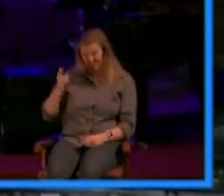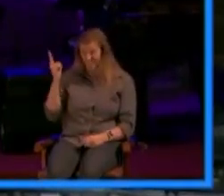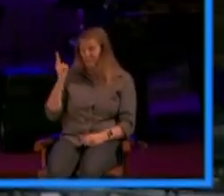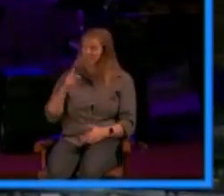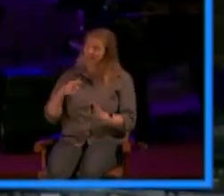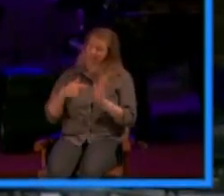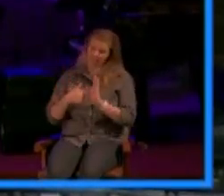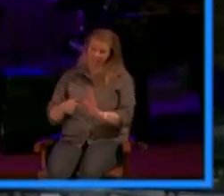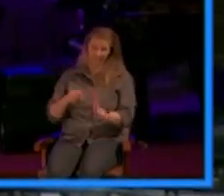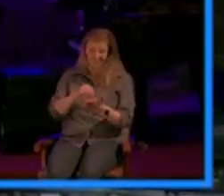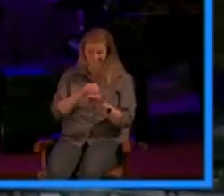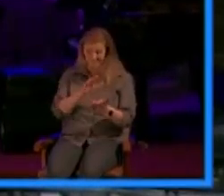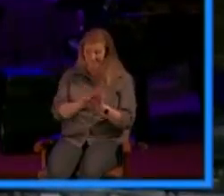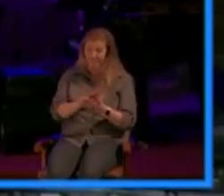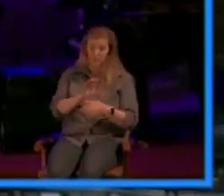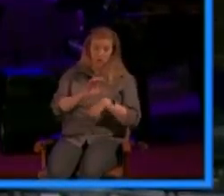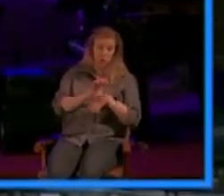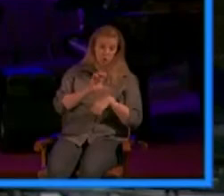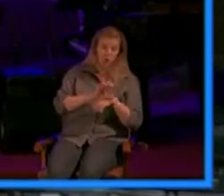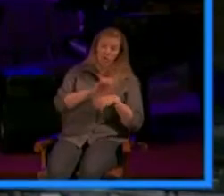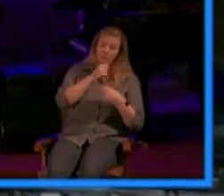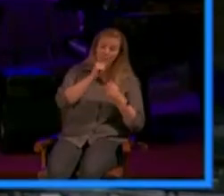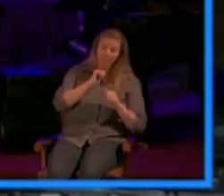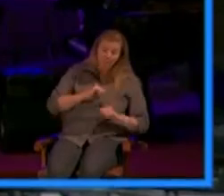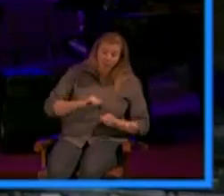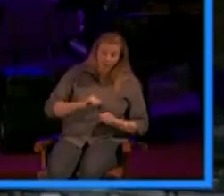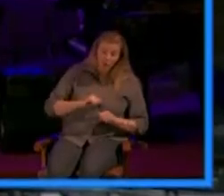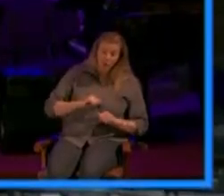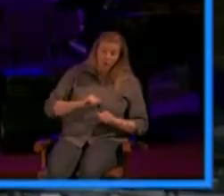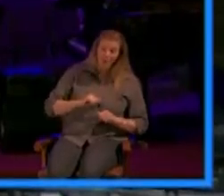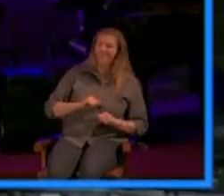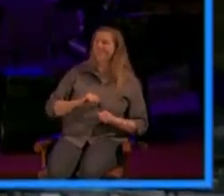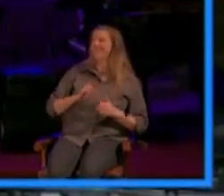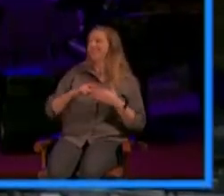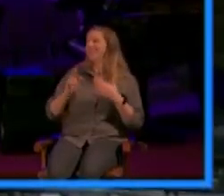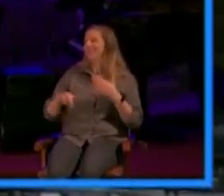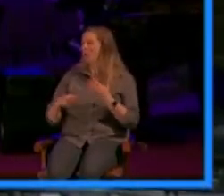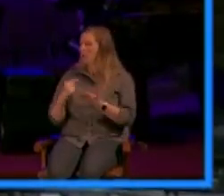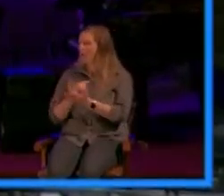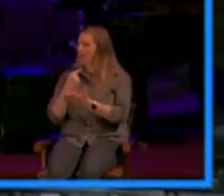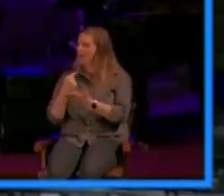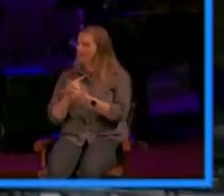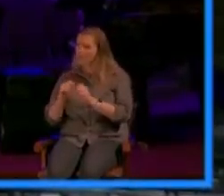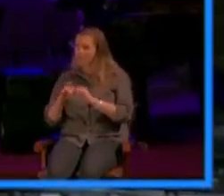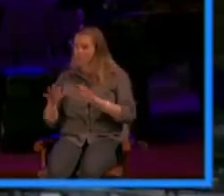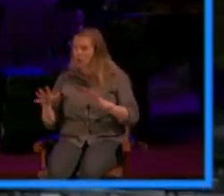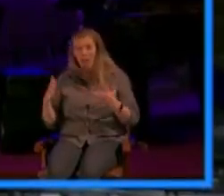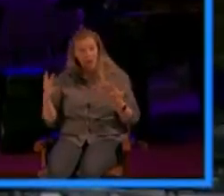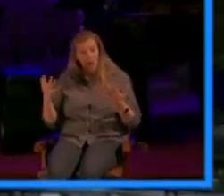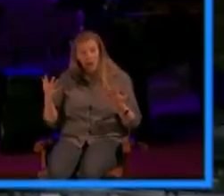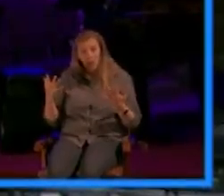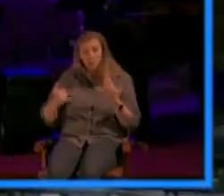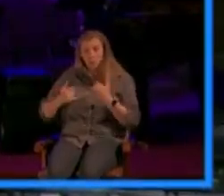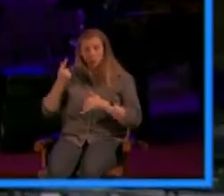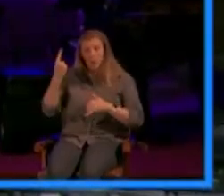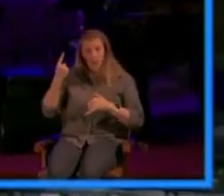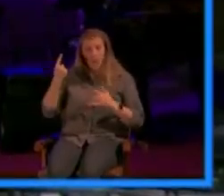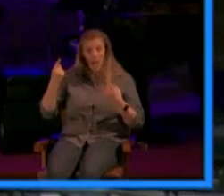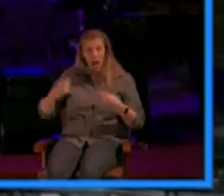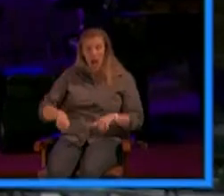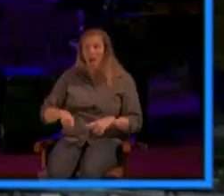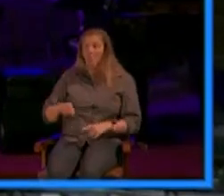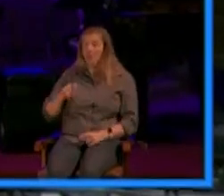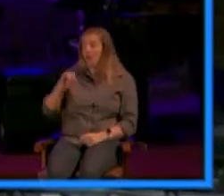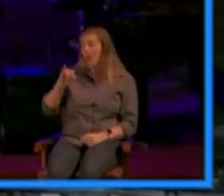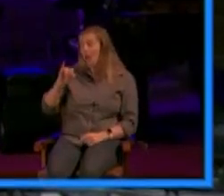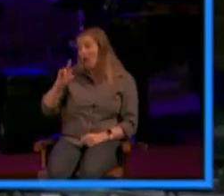in some way through persecution, the gospel spreads. It's happening today in Iran, believe it or not, in China, believe it